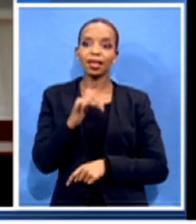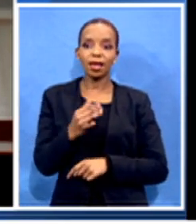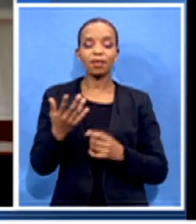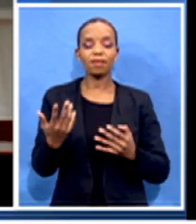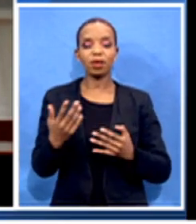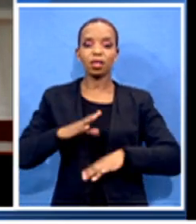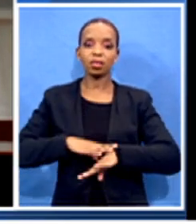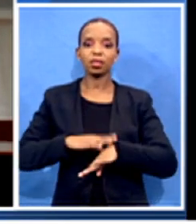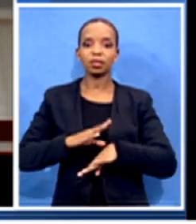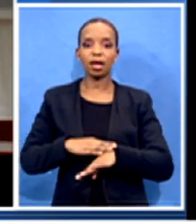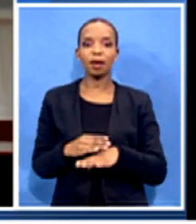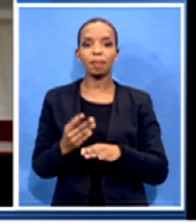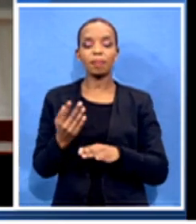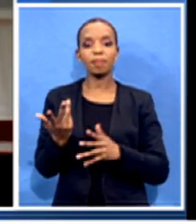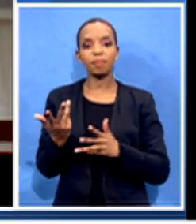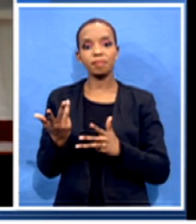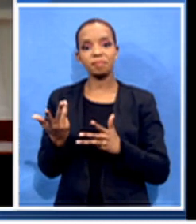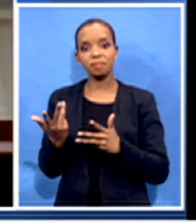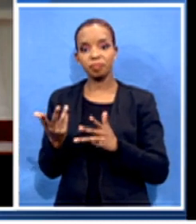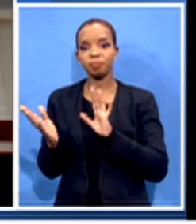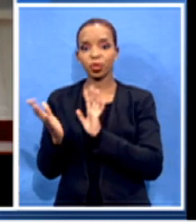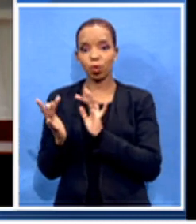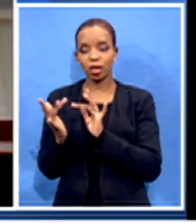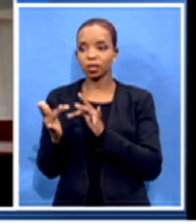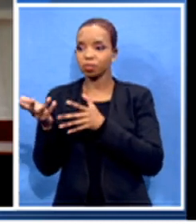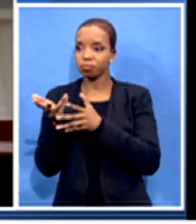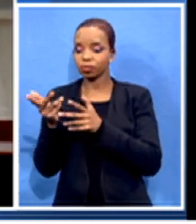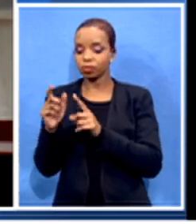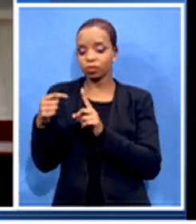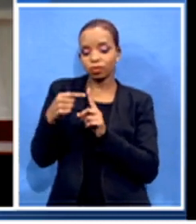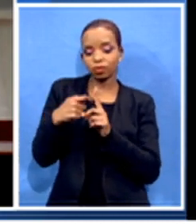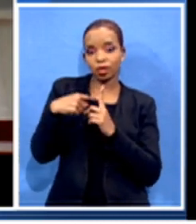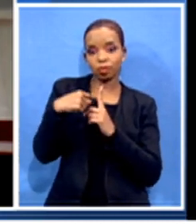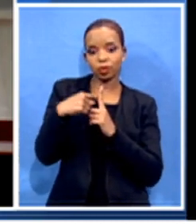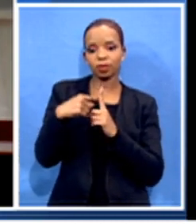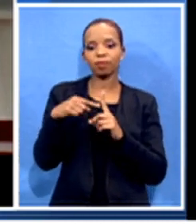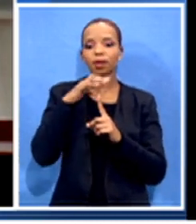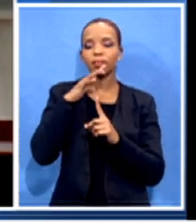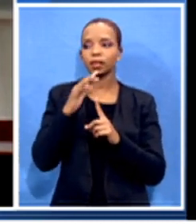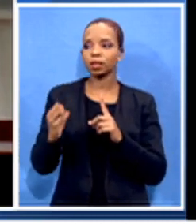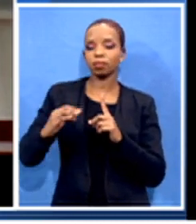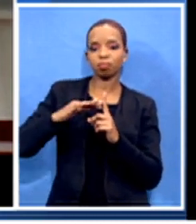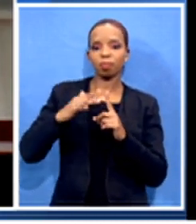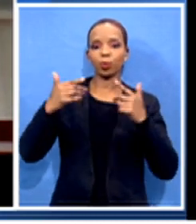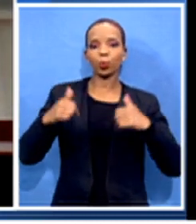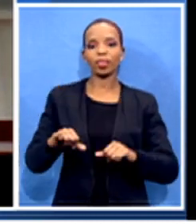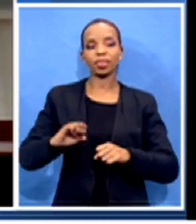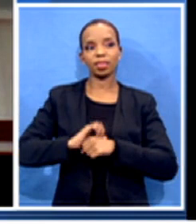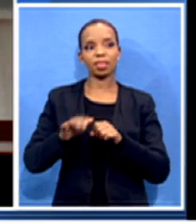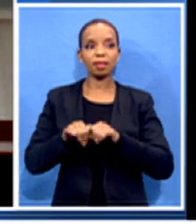at the time when they've actually been in contact with me, they have not contracted the